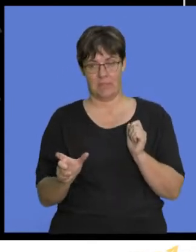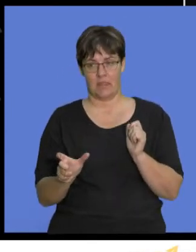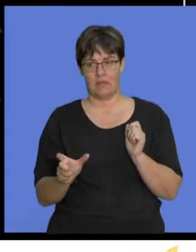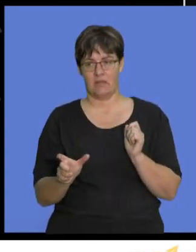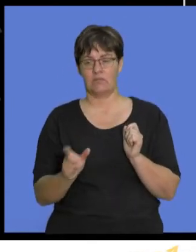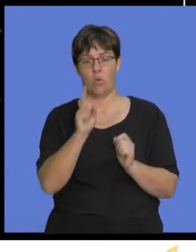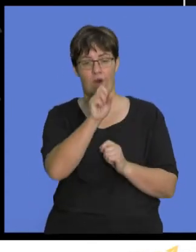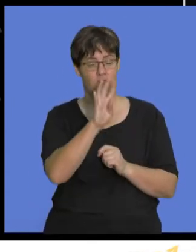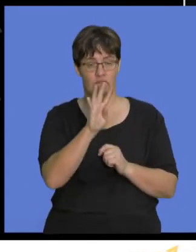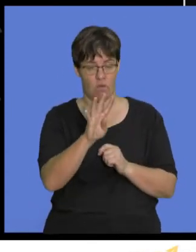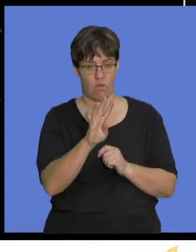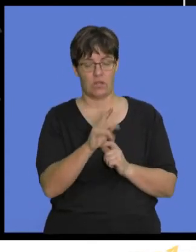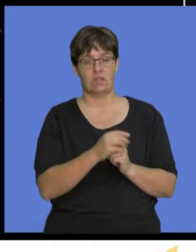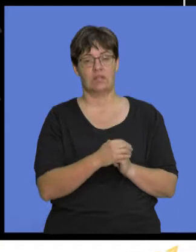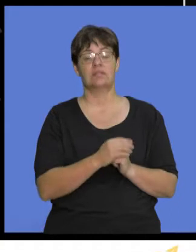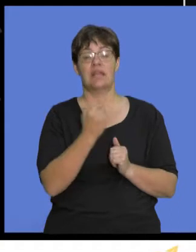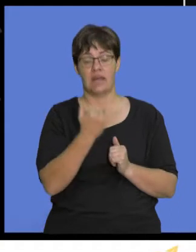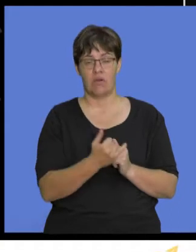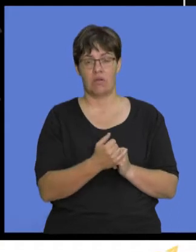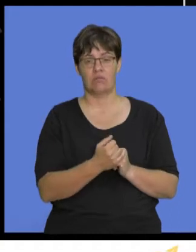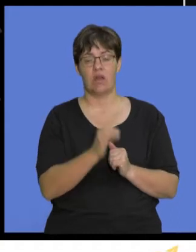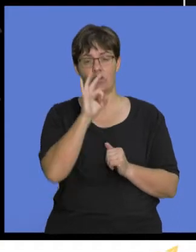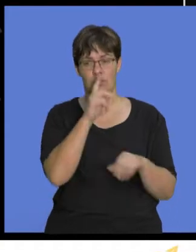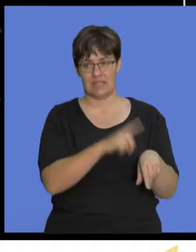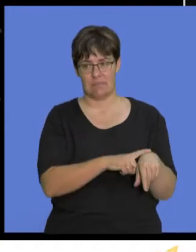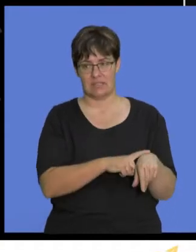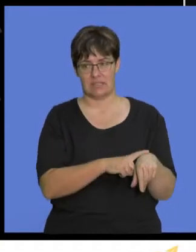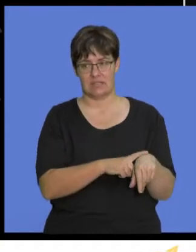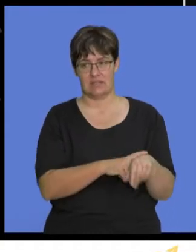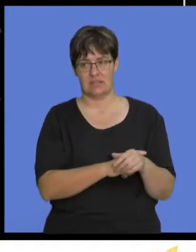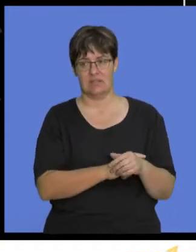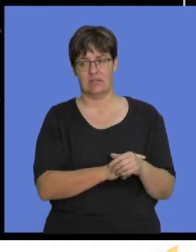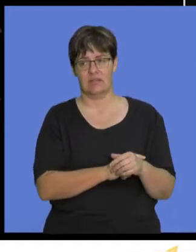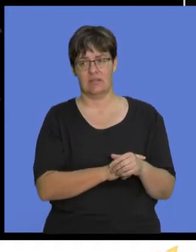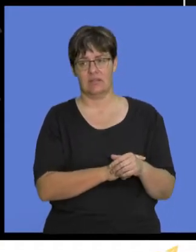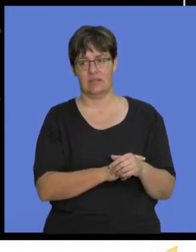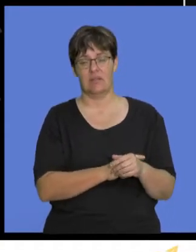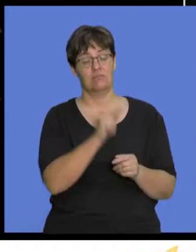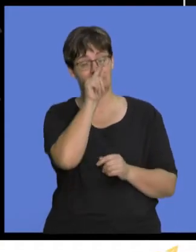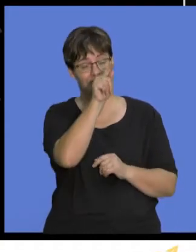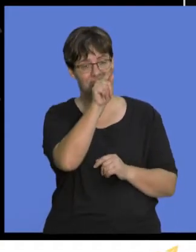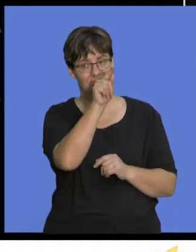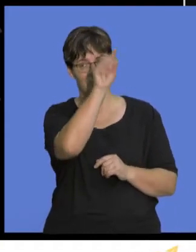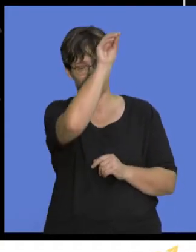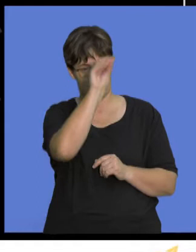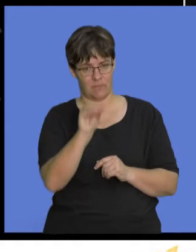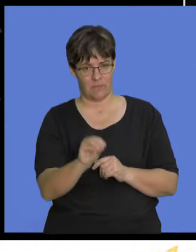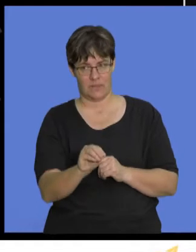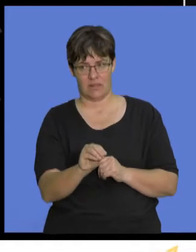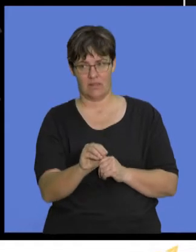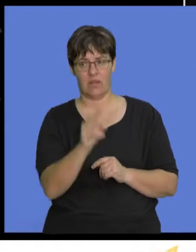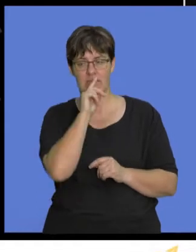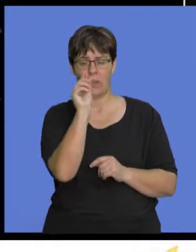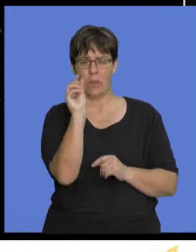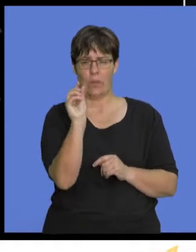that 144, we make the distance 3 times as greater, all right? So if that is the case, you can